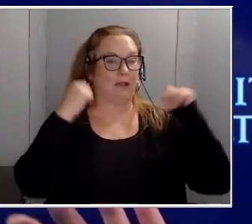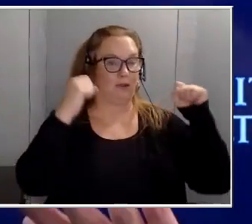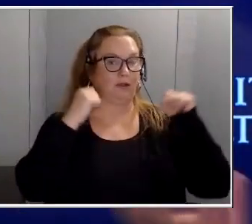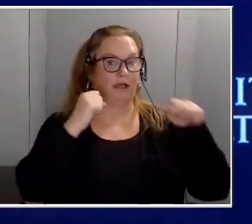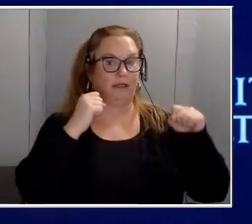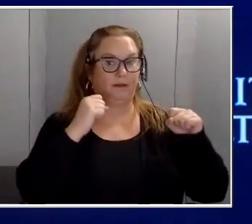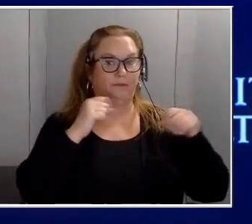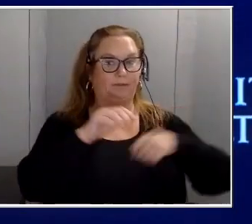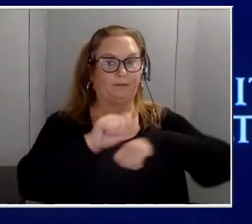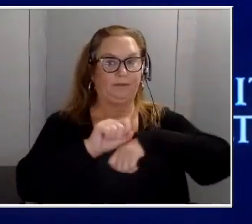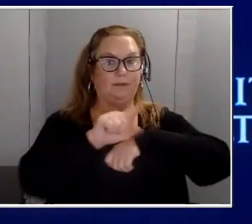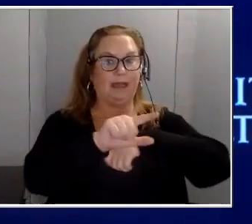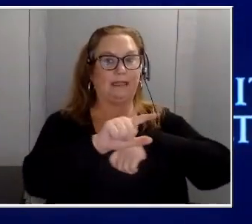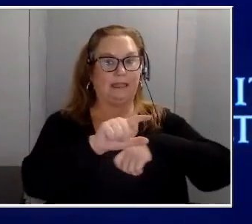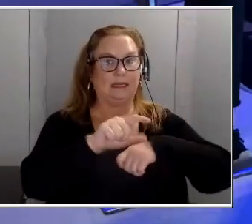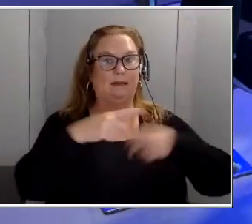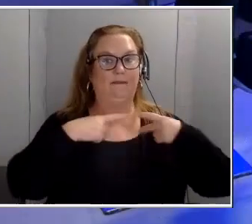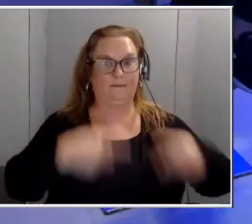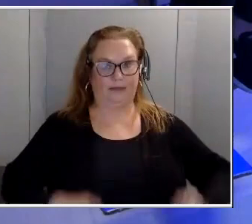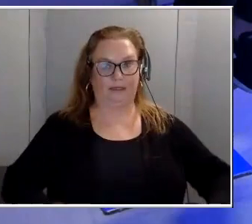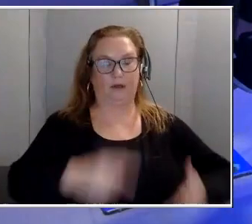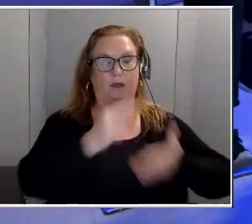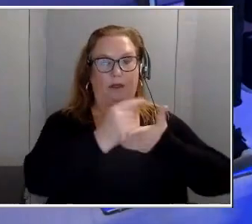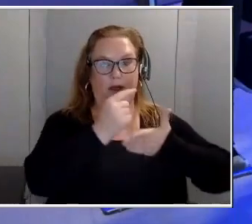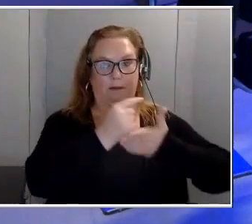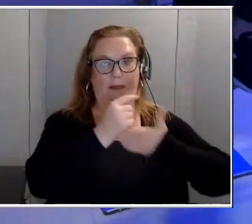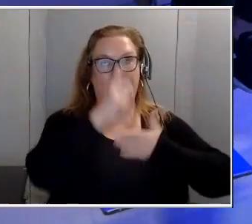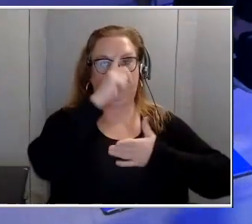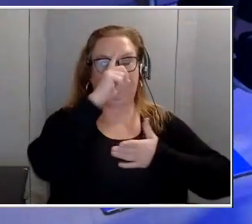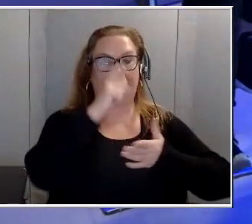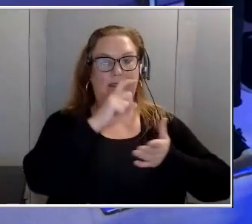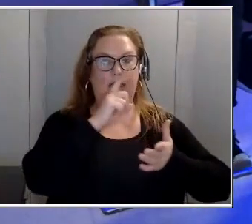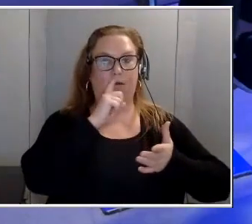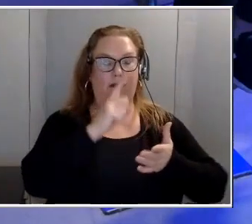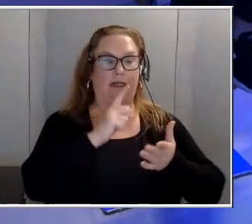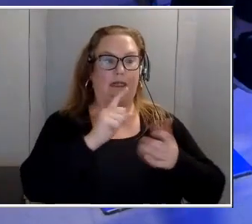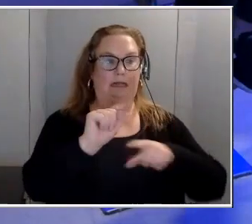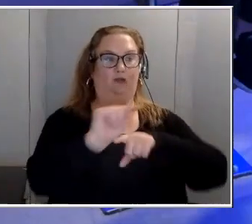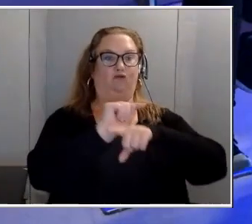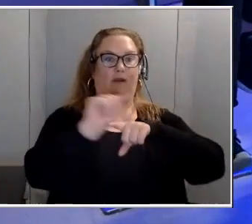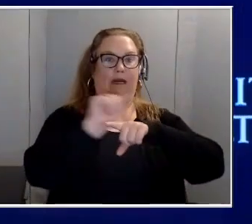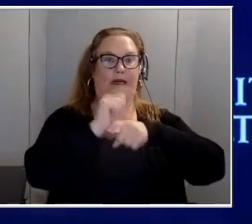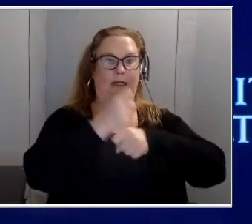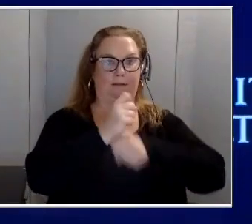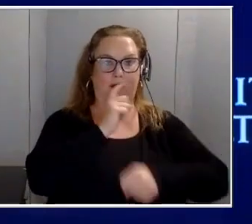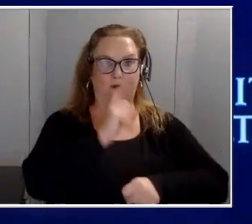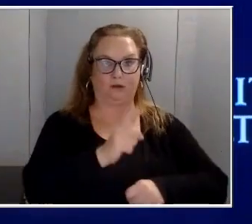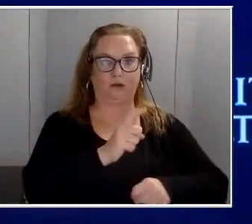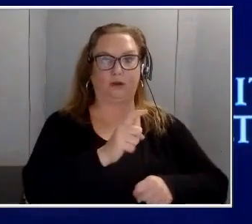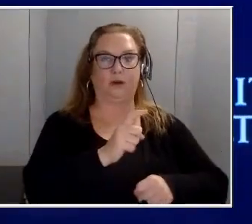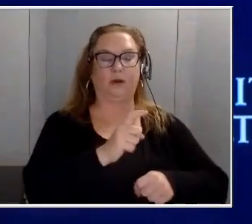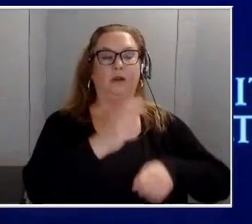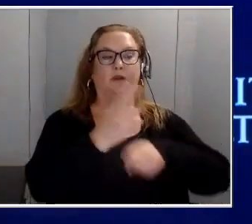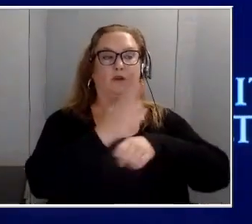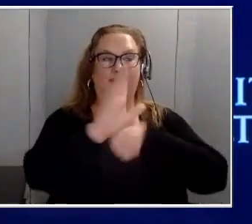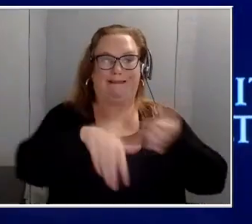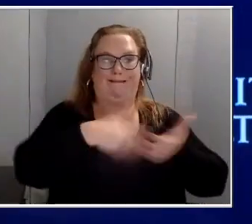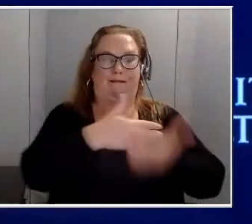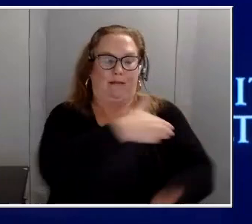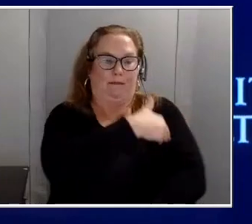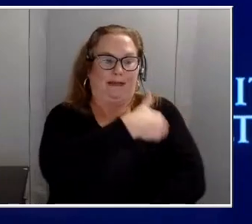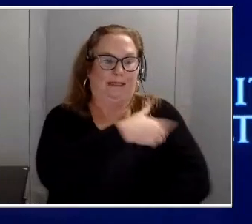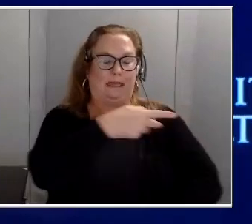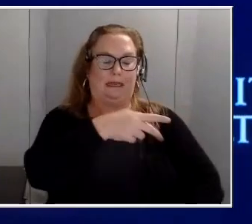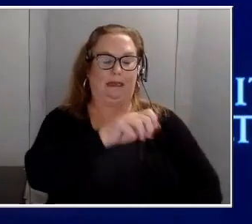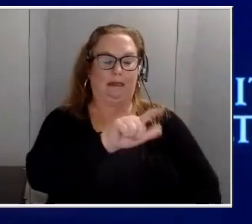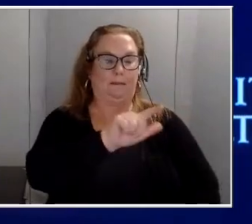send people to pelvic floor physical therapy because then they can really get that hands-on training to make sure that they're recruiting every possible muscle within their pelvic floor to